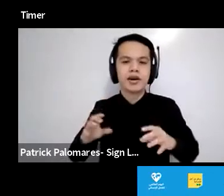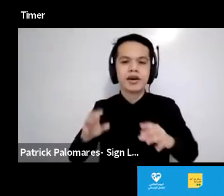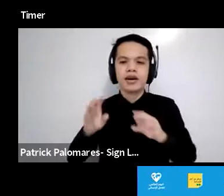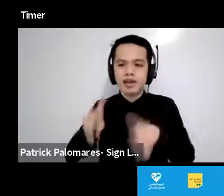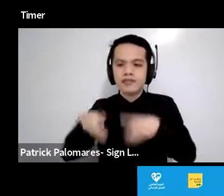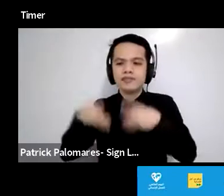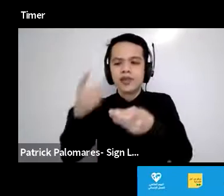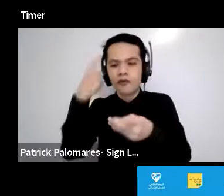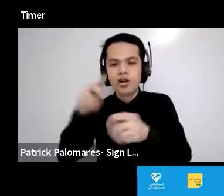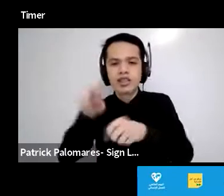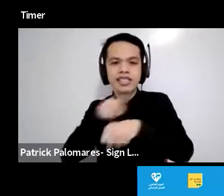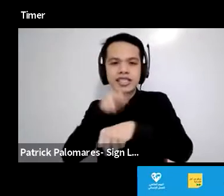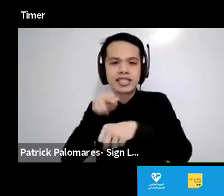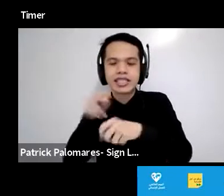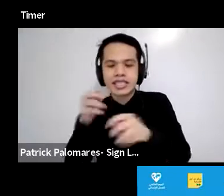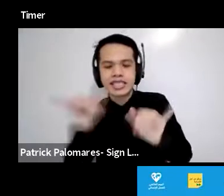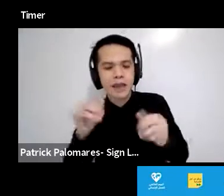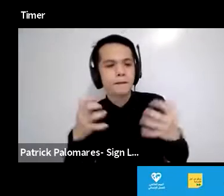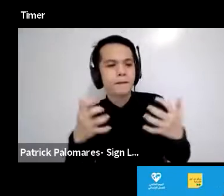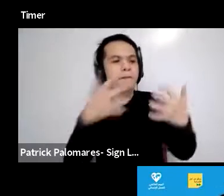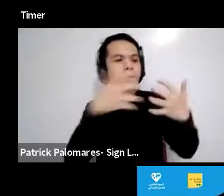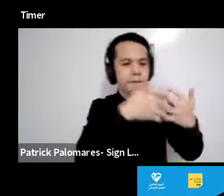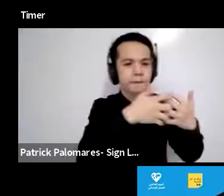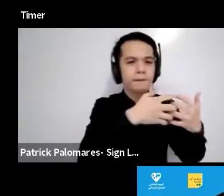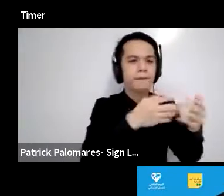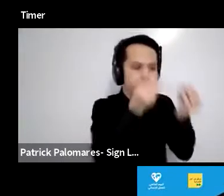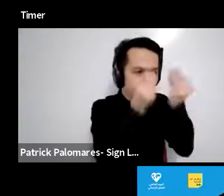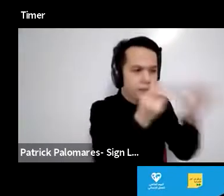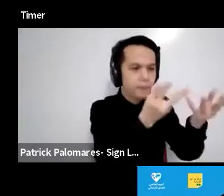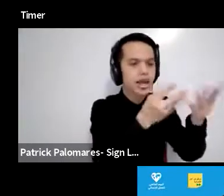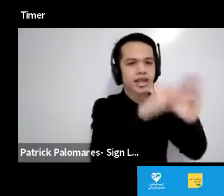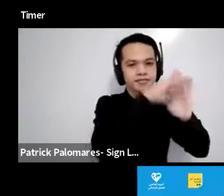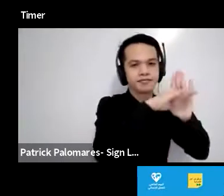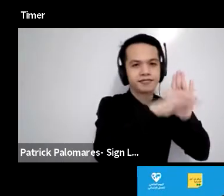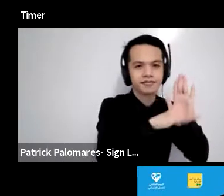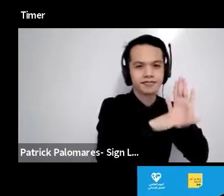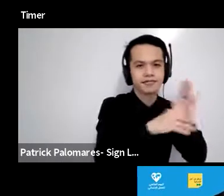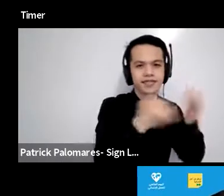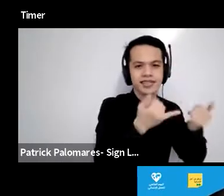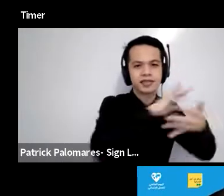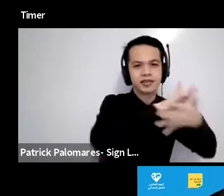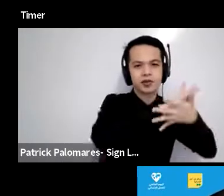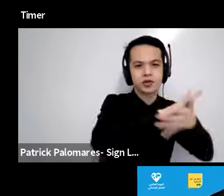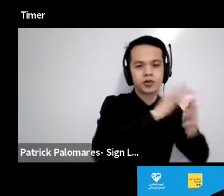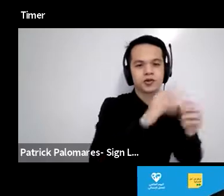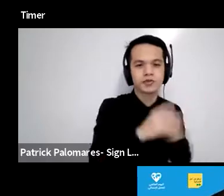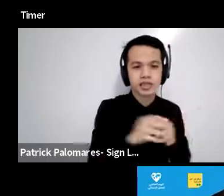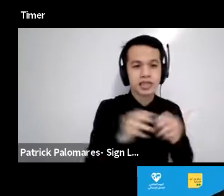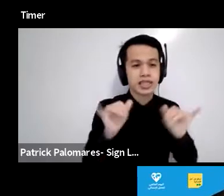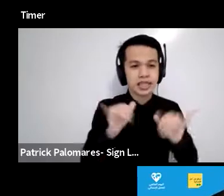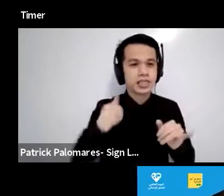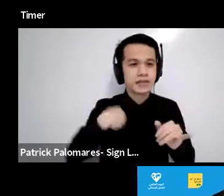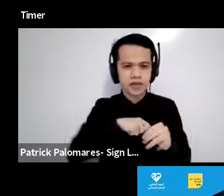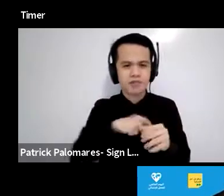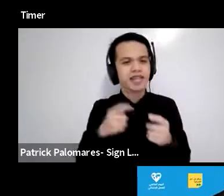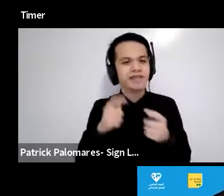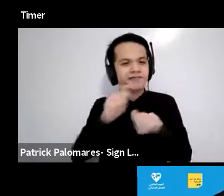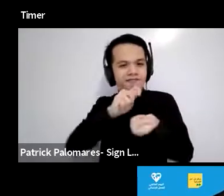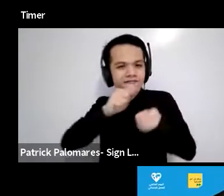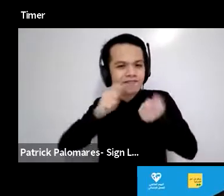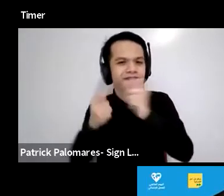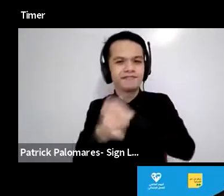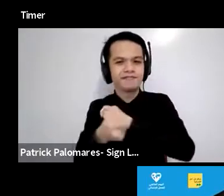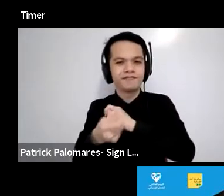national regulation in the context of the pandemic. Overall, we revised our cash